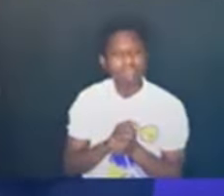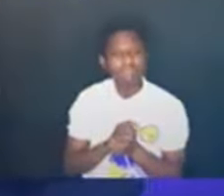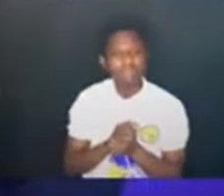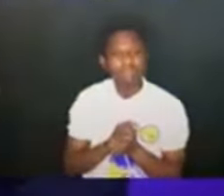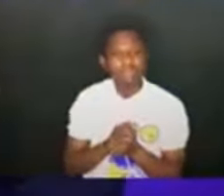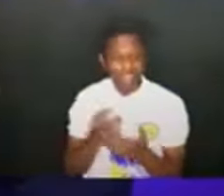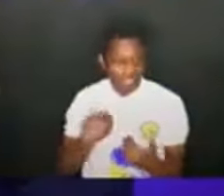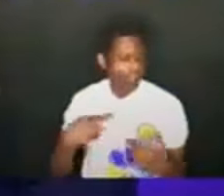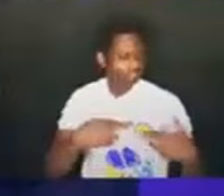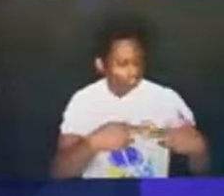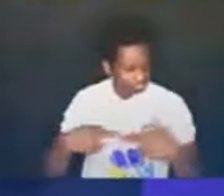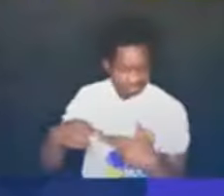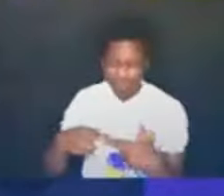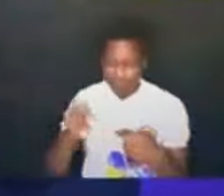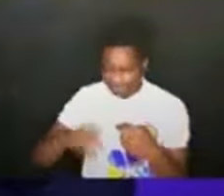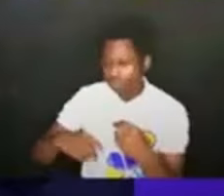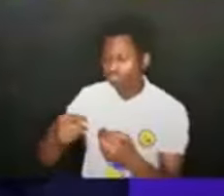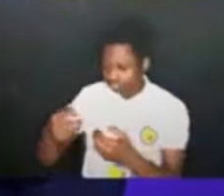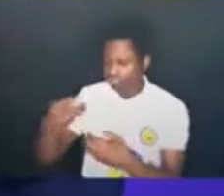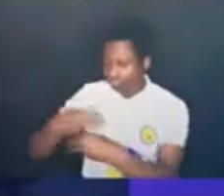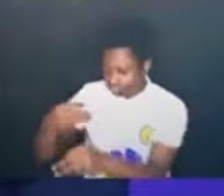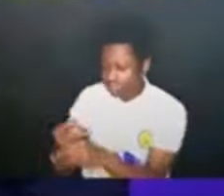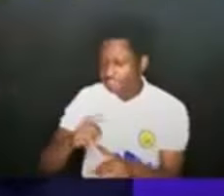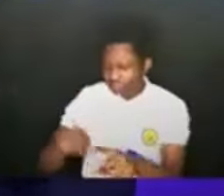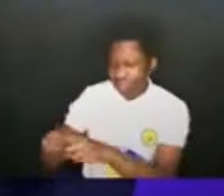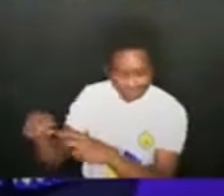Now relationships to build.